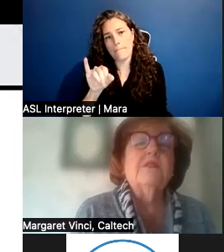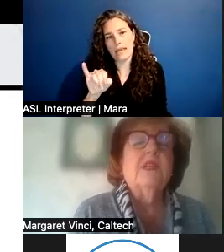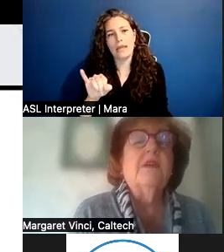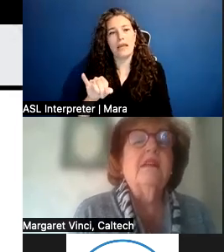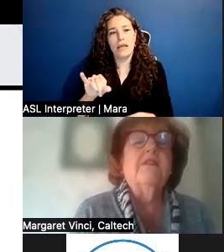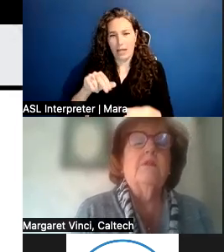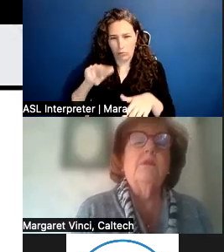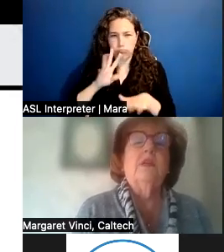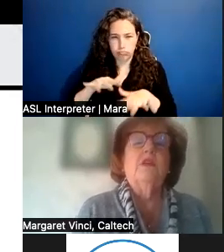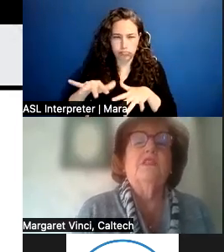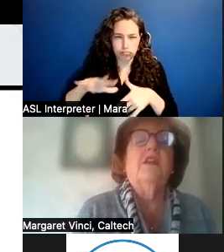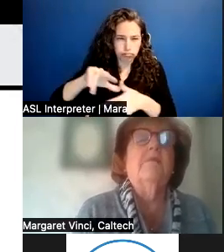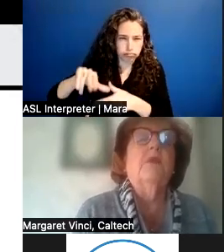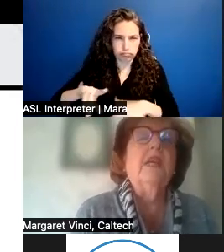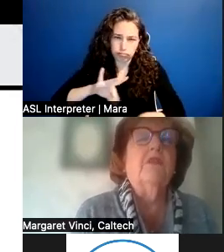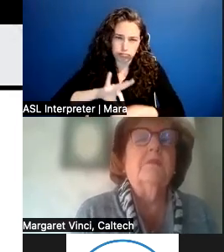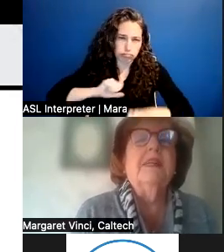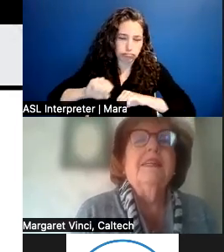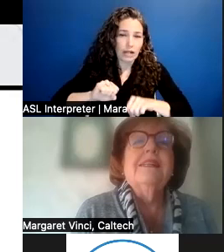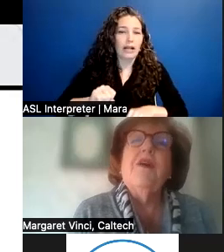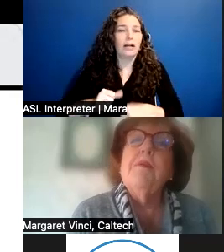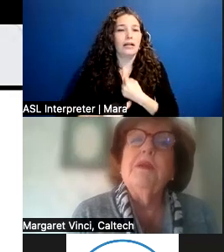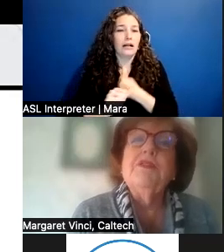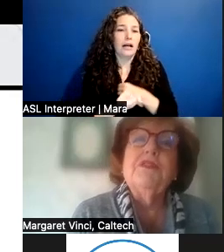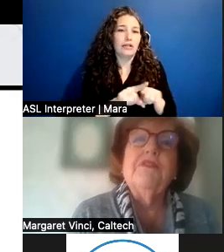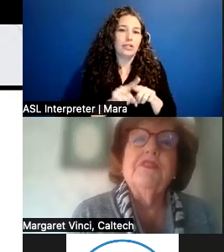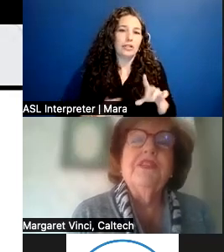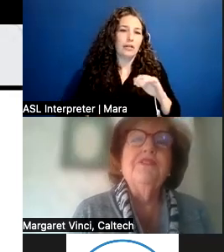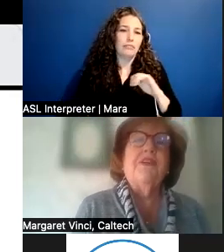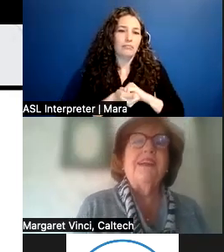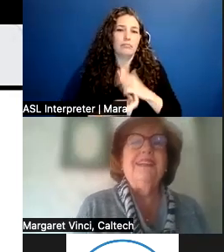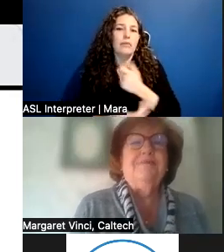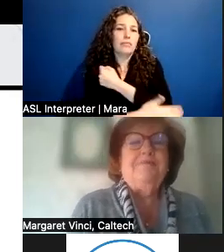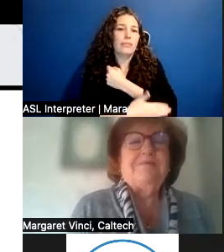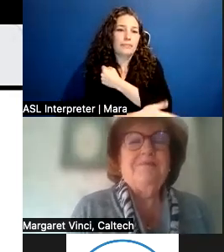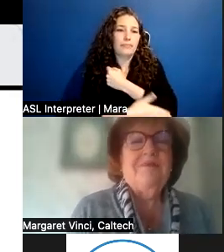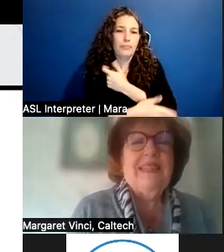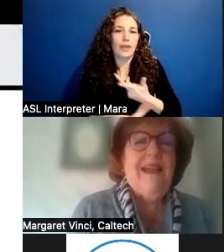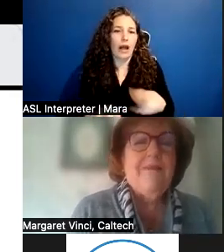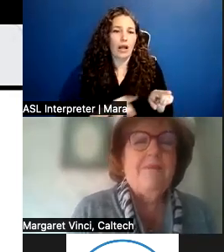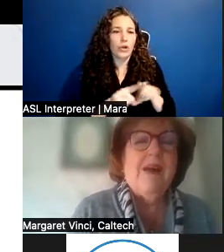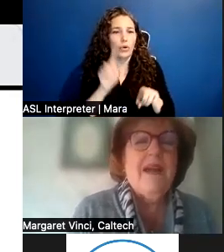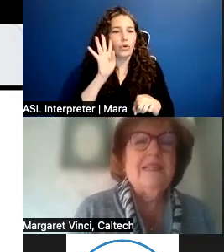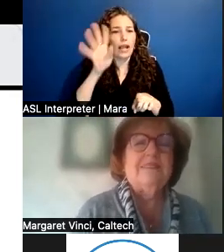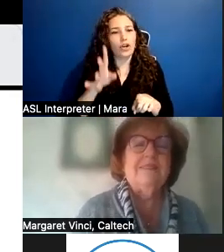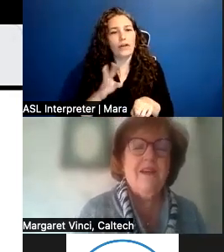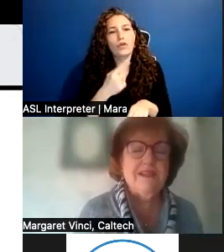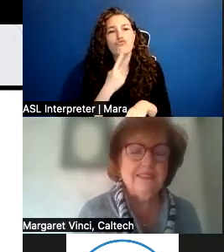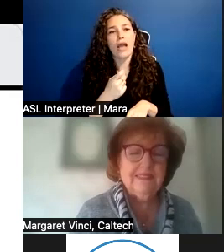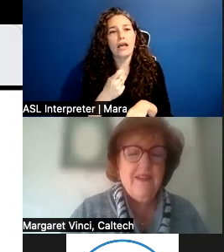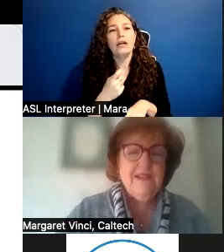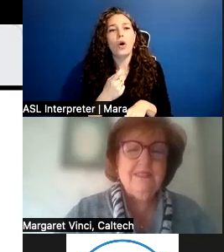she also is the creator of the Redwood Coast Tsunami Working Group. So I'm going to turn it over to you, Lori. Thank you very